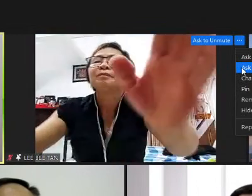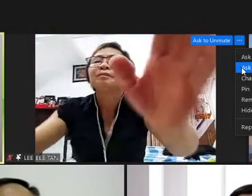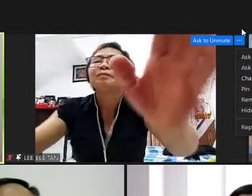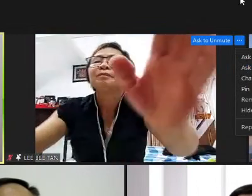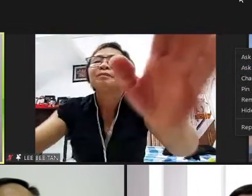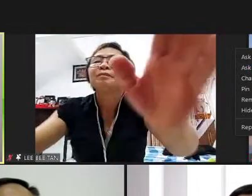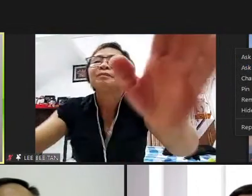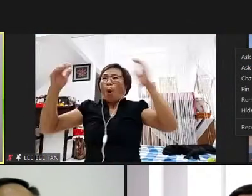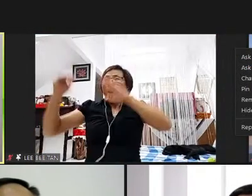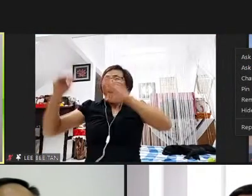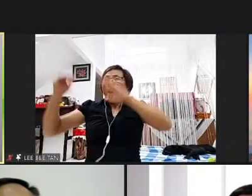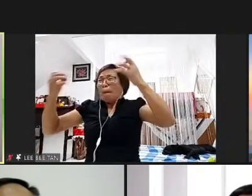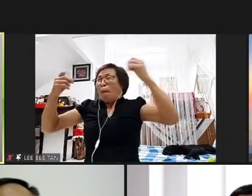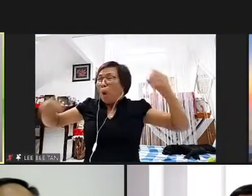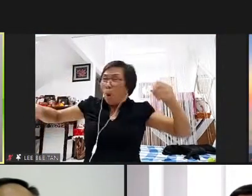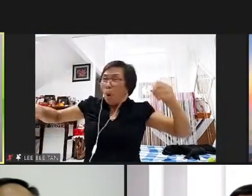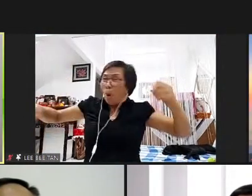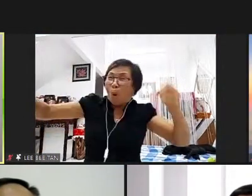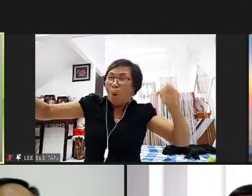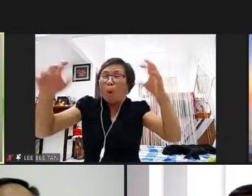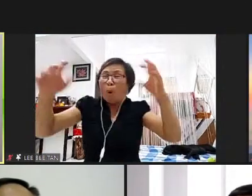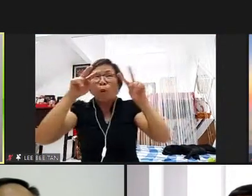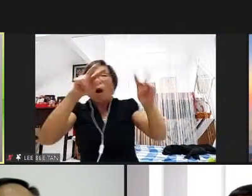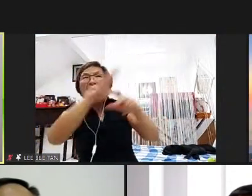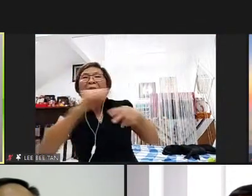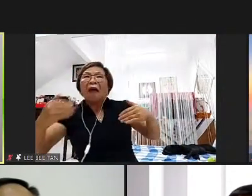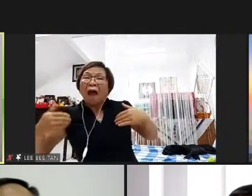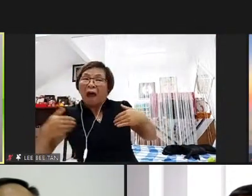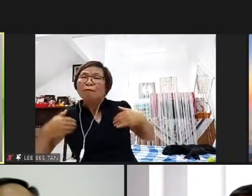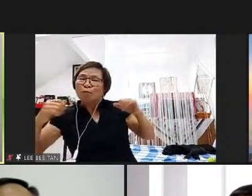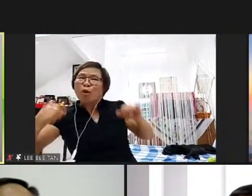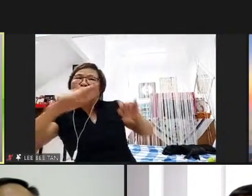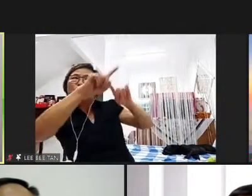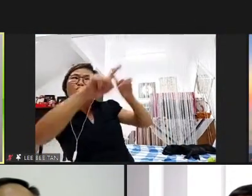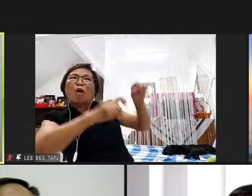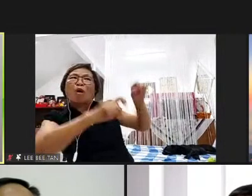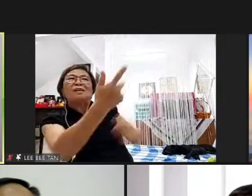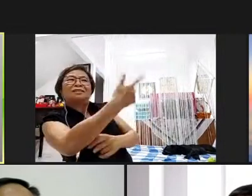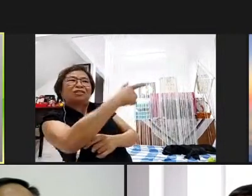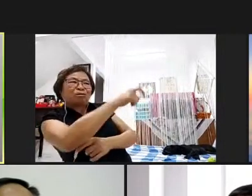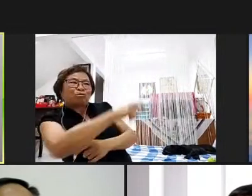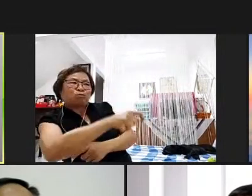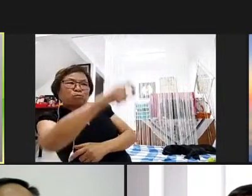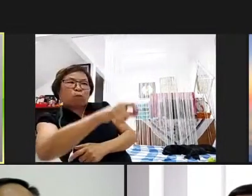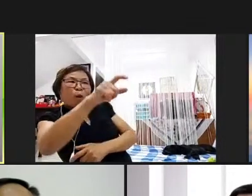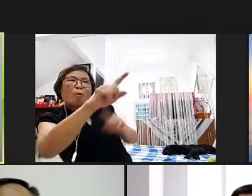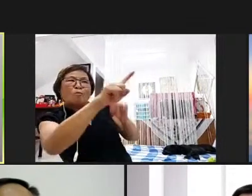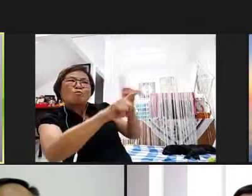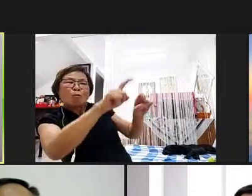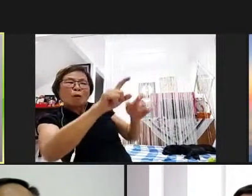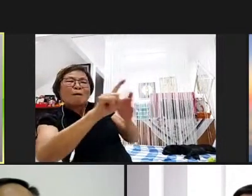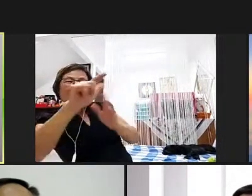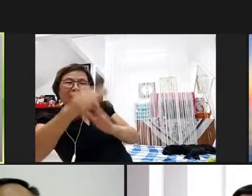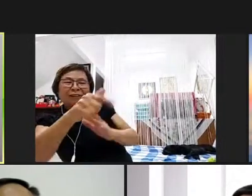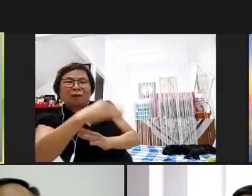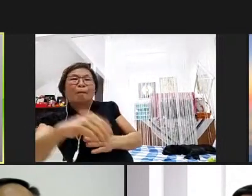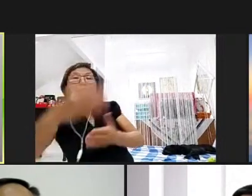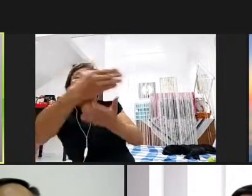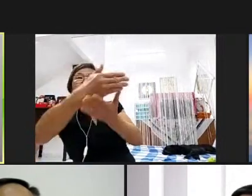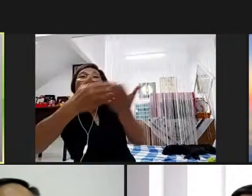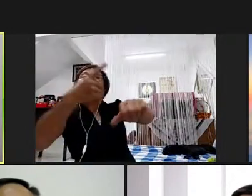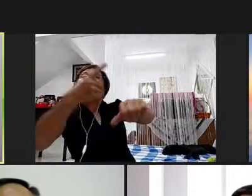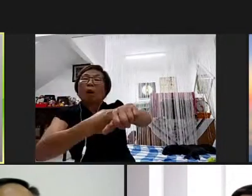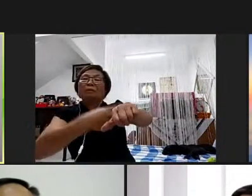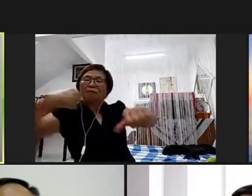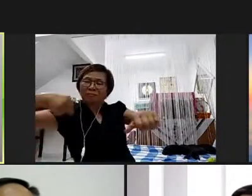we will have segment where you can actually ask questions to our three esteemed speakers later on. But part one of